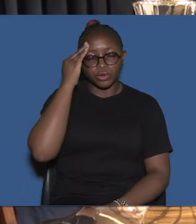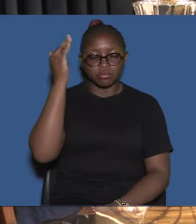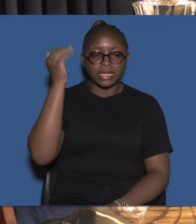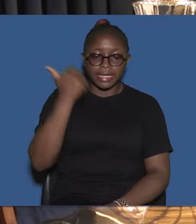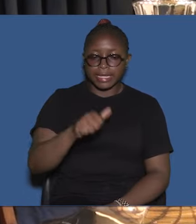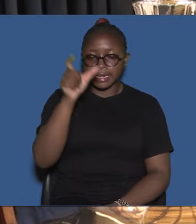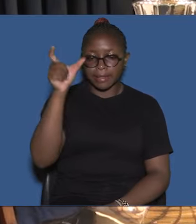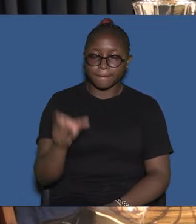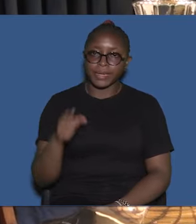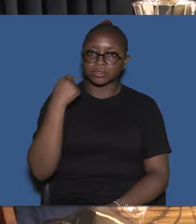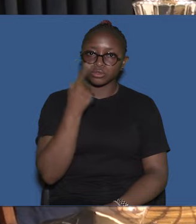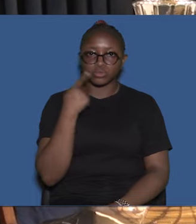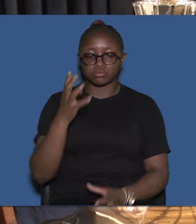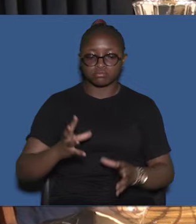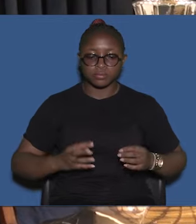receives Jesus